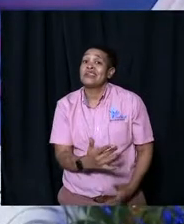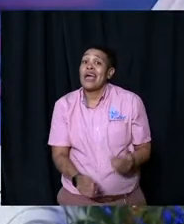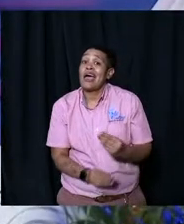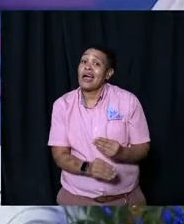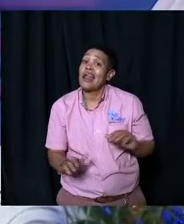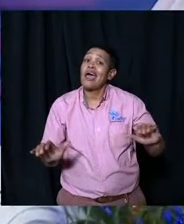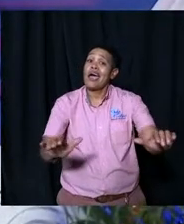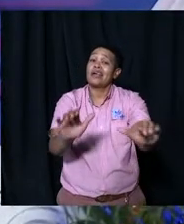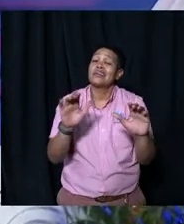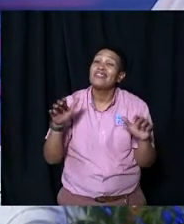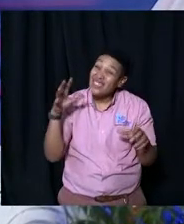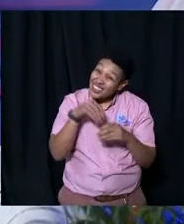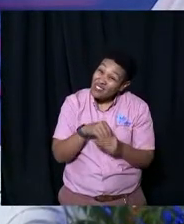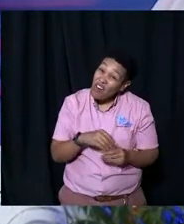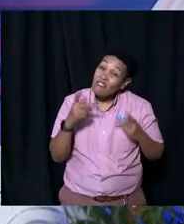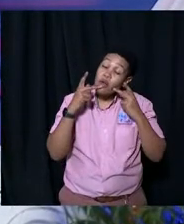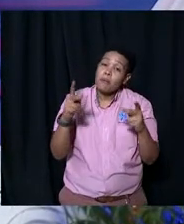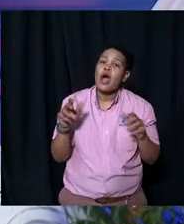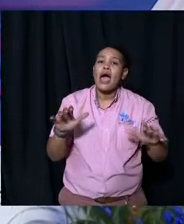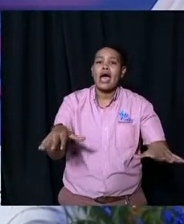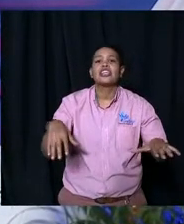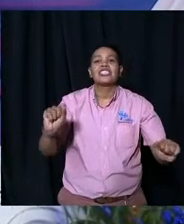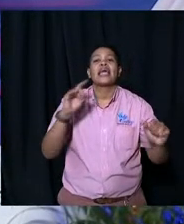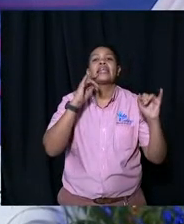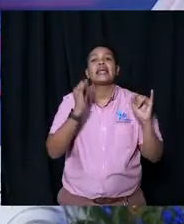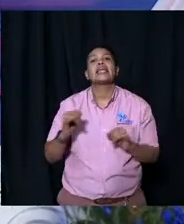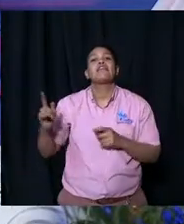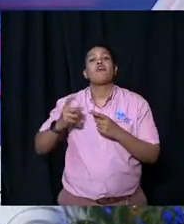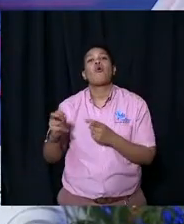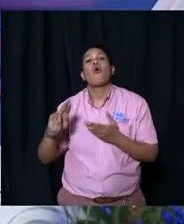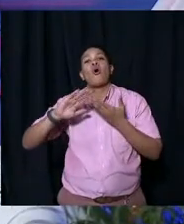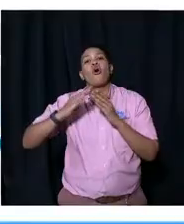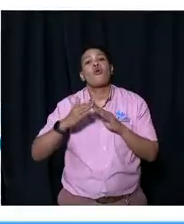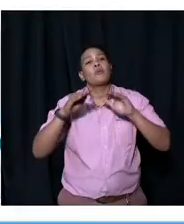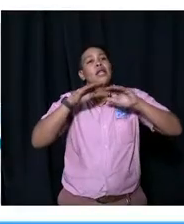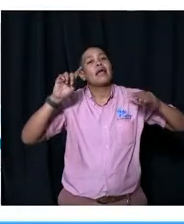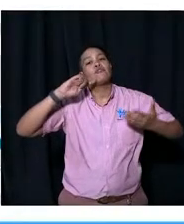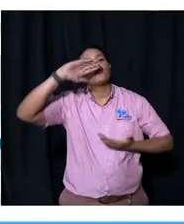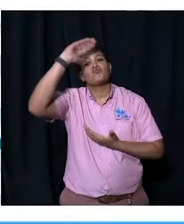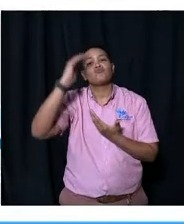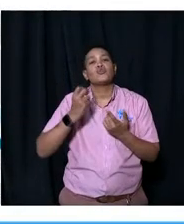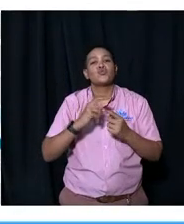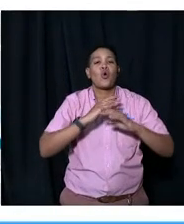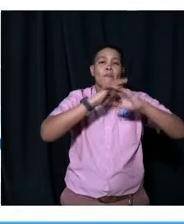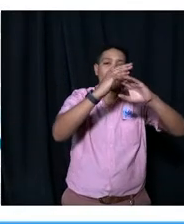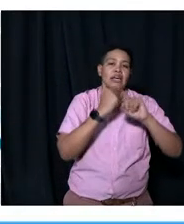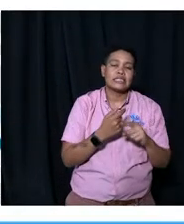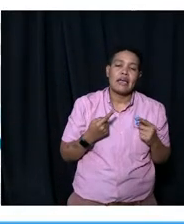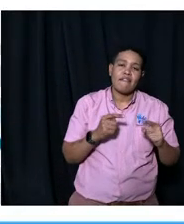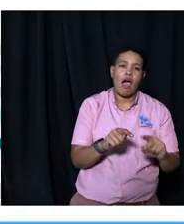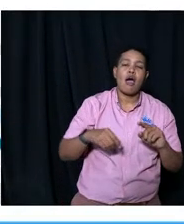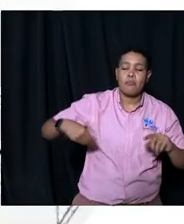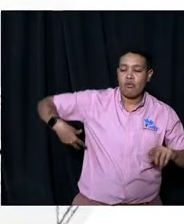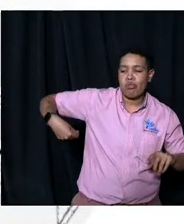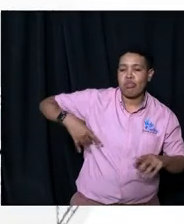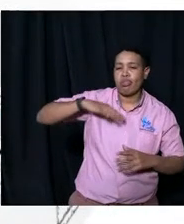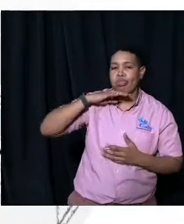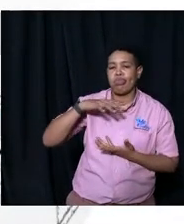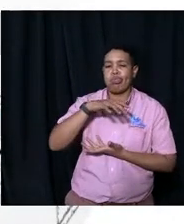public on actions that may be taken at the individual or community levels to reduce or prevent harmful emissions.